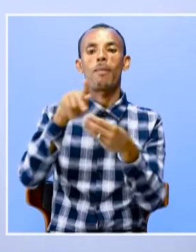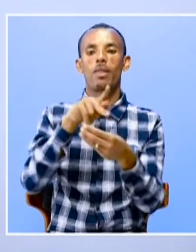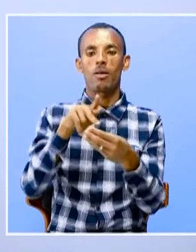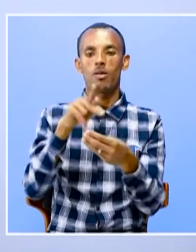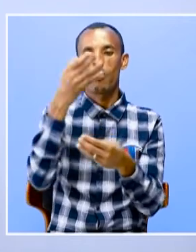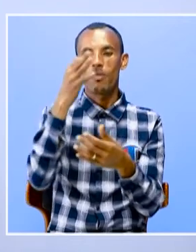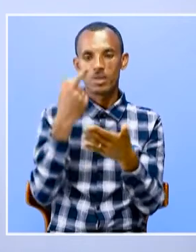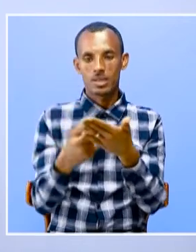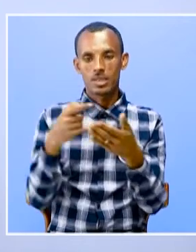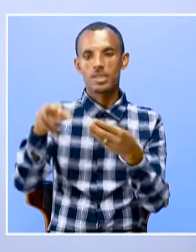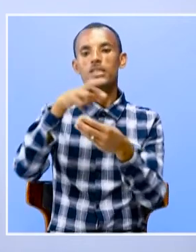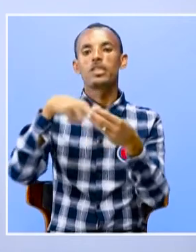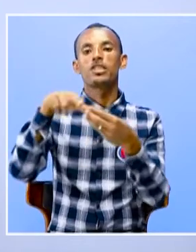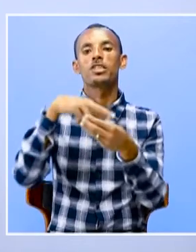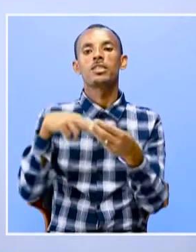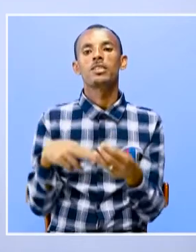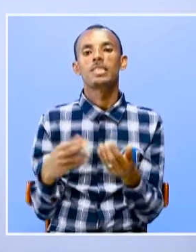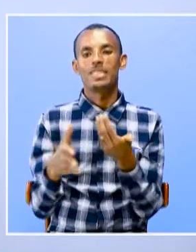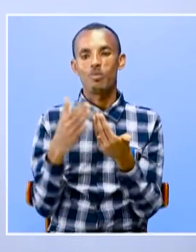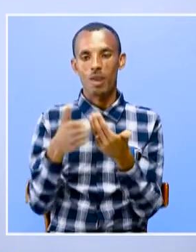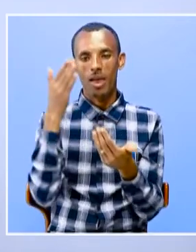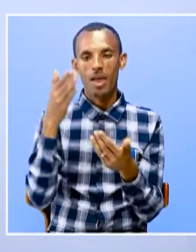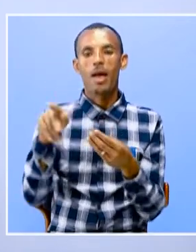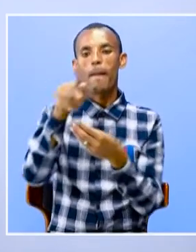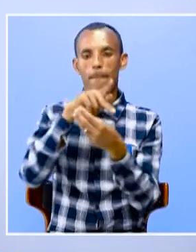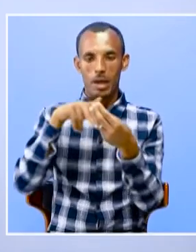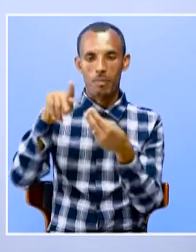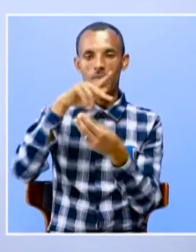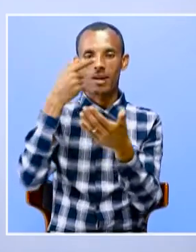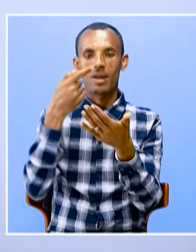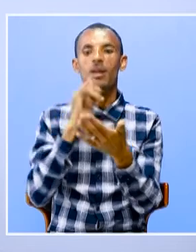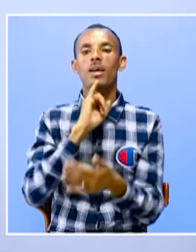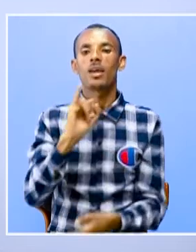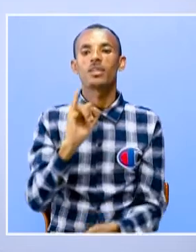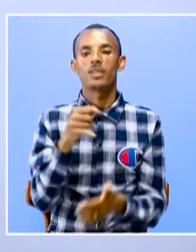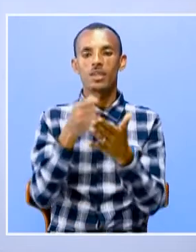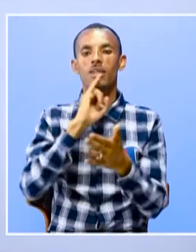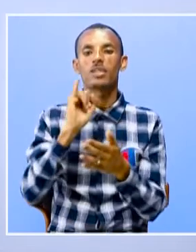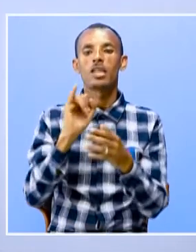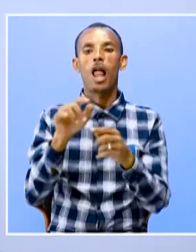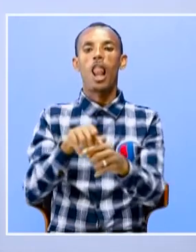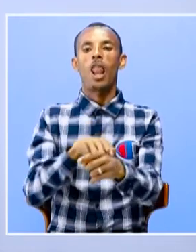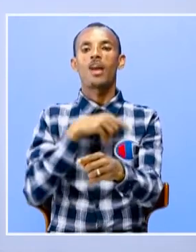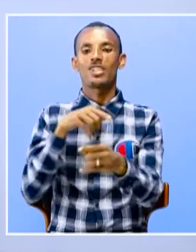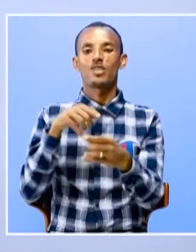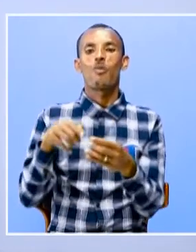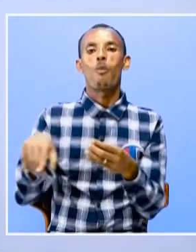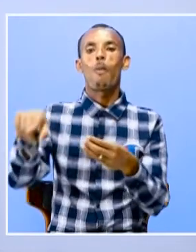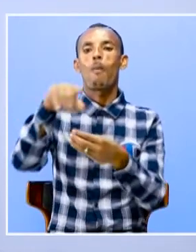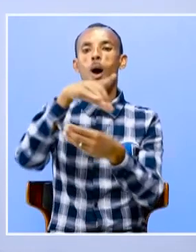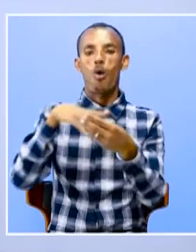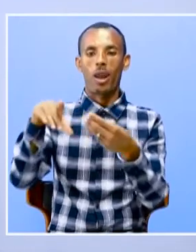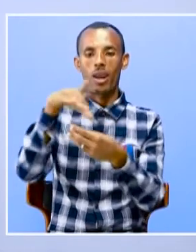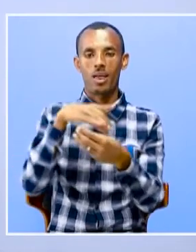this region? Simply, perimeter is the length of the boundary